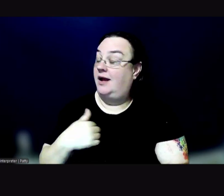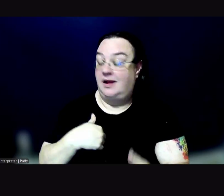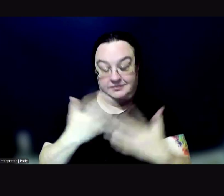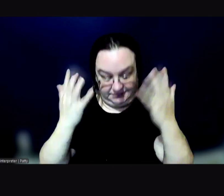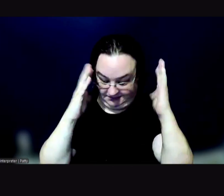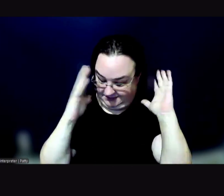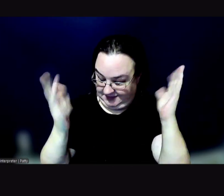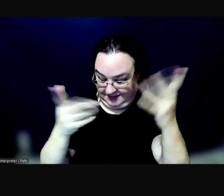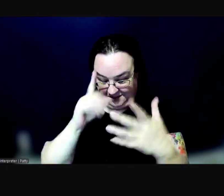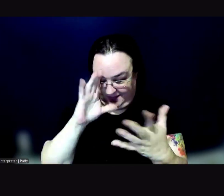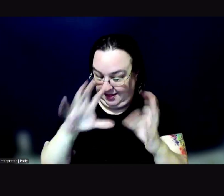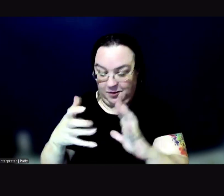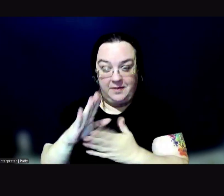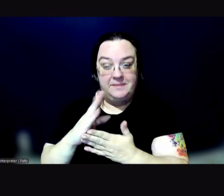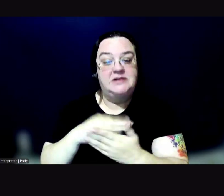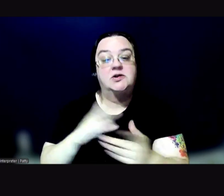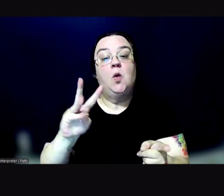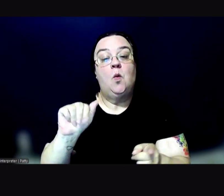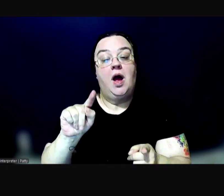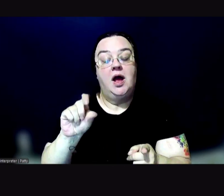the. Councilmember Watson,